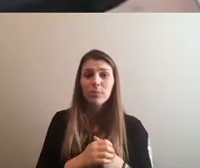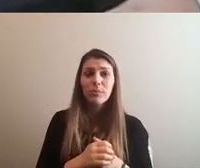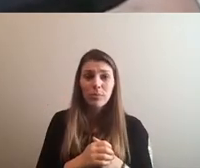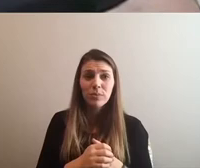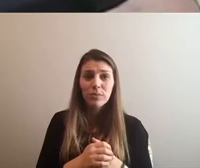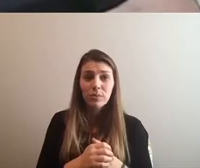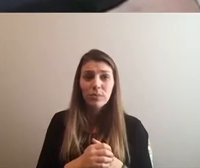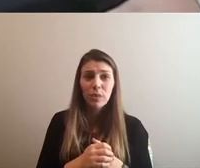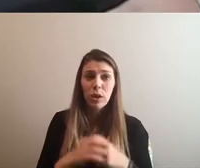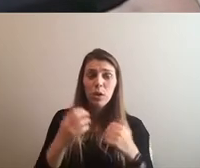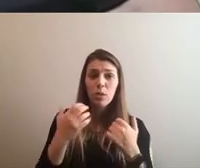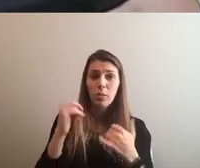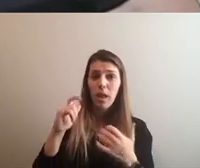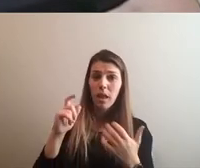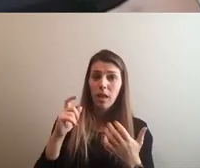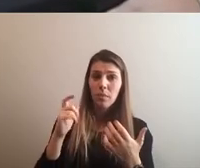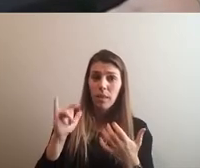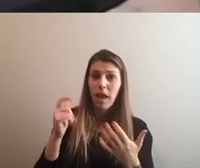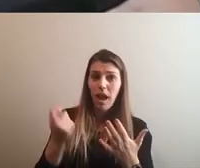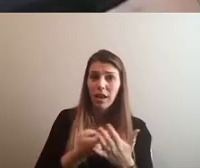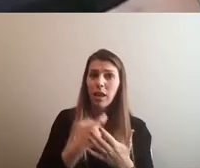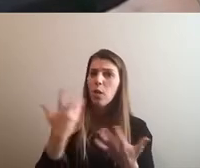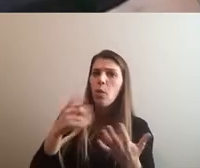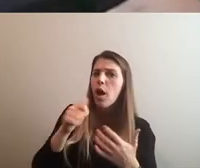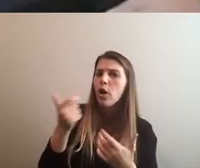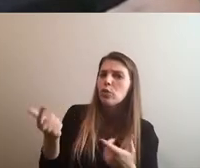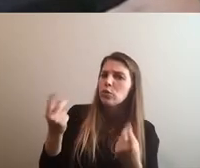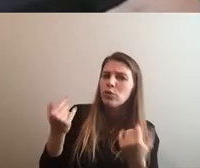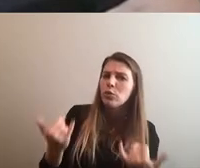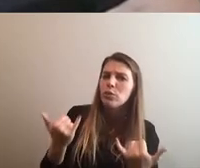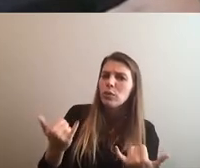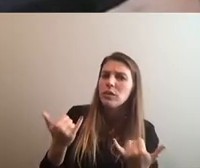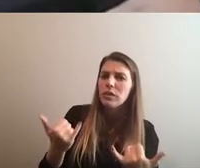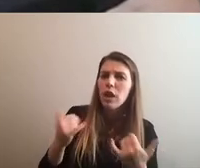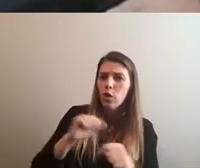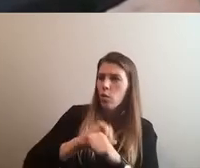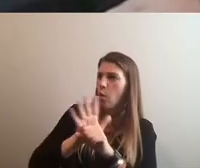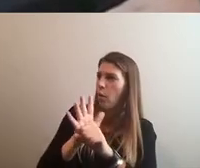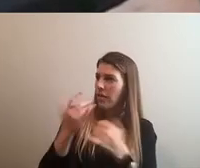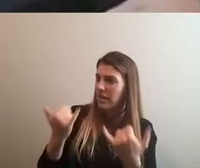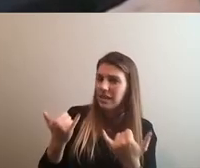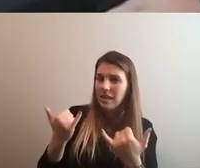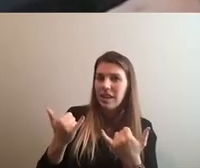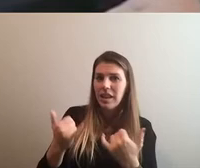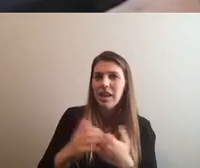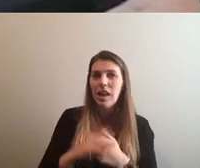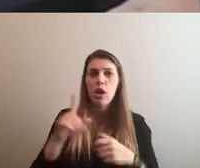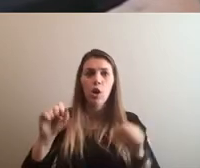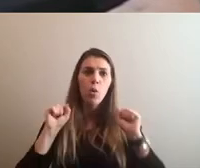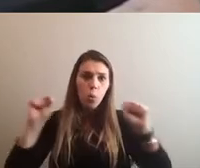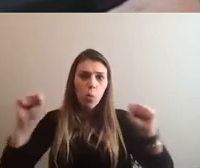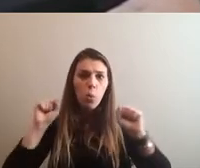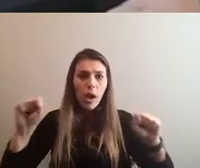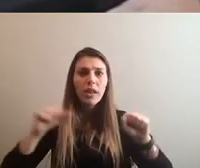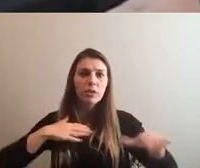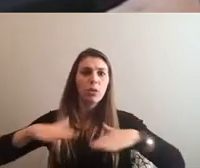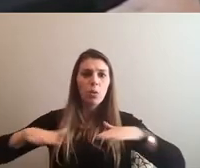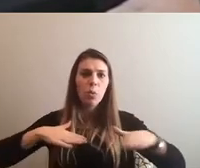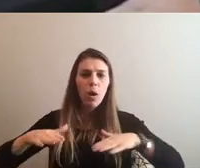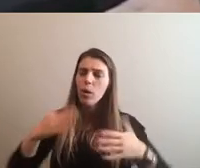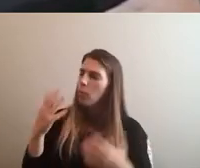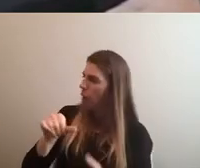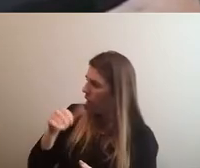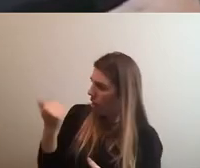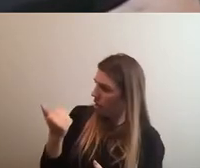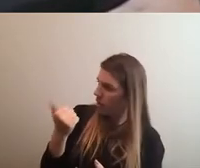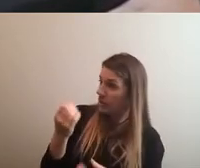yeah. wanted to play for hockey? Play for hockey, yeah. And what else do you do now that COVID's going on? I do weights and walking. That's it. And what else? And how